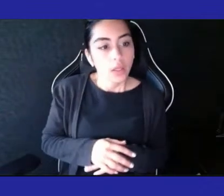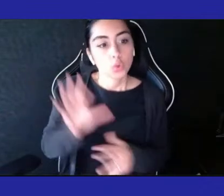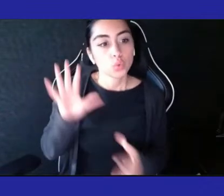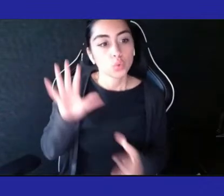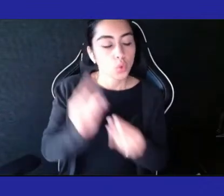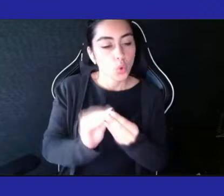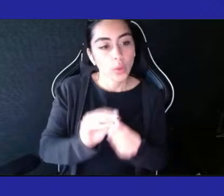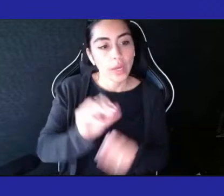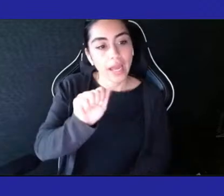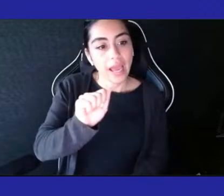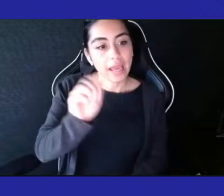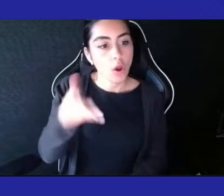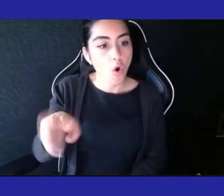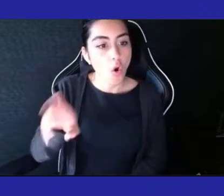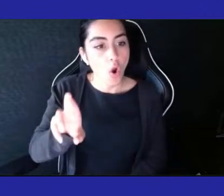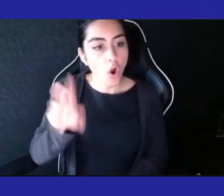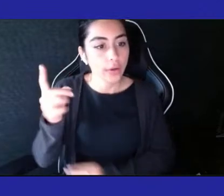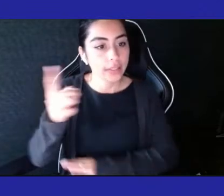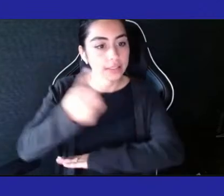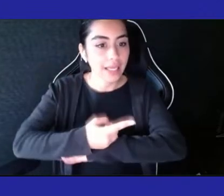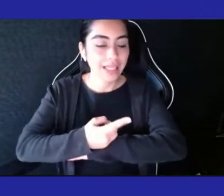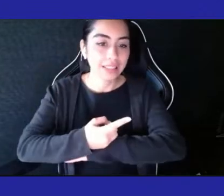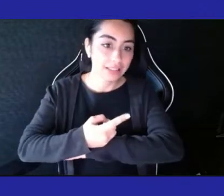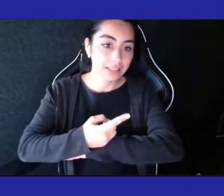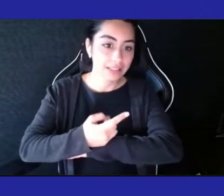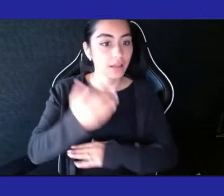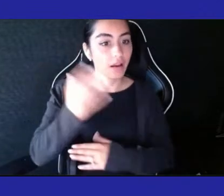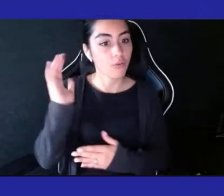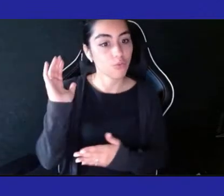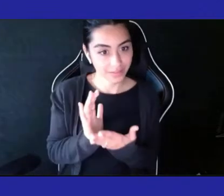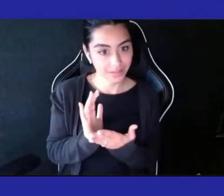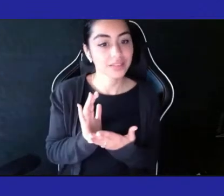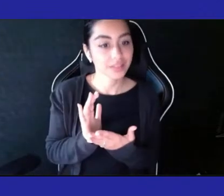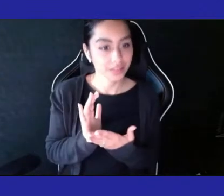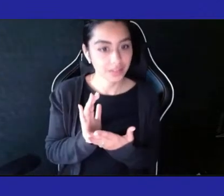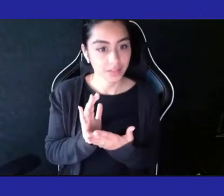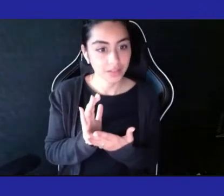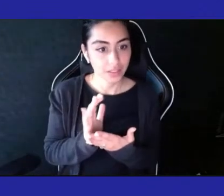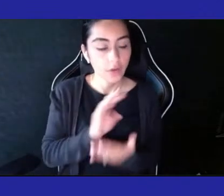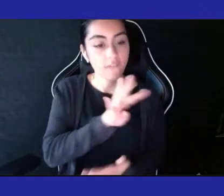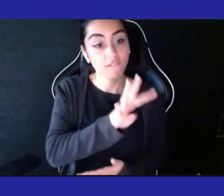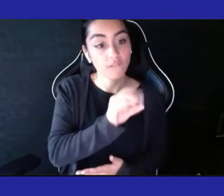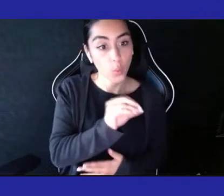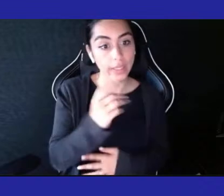to 40.9 from 42.2, and that is below target,